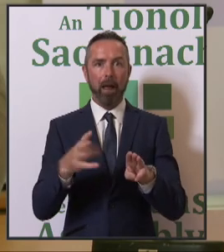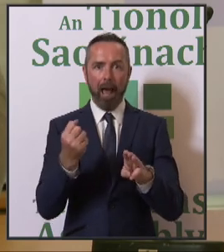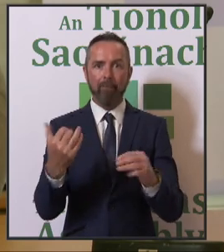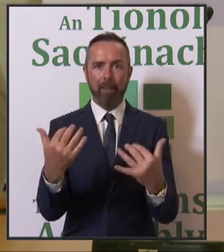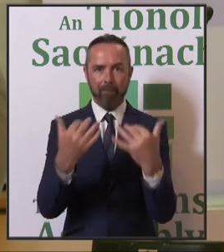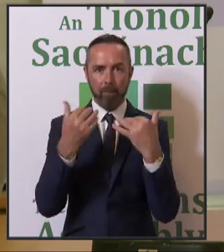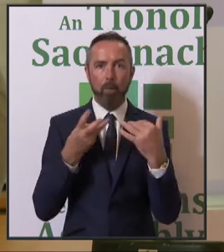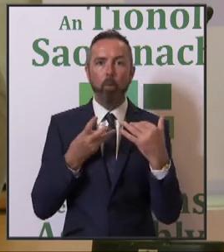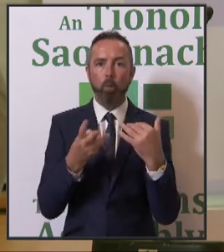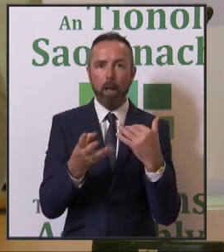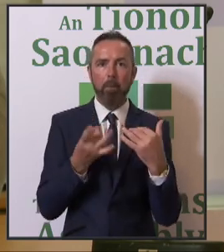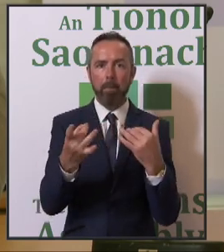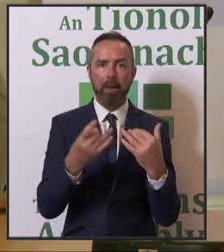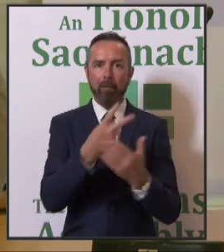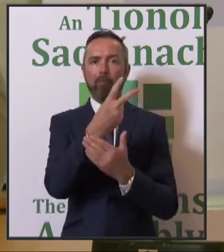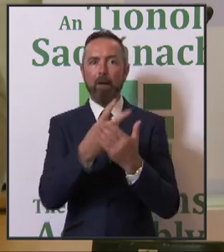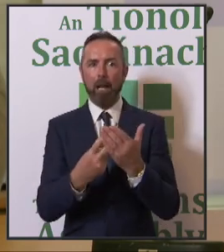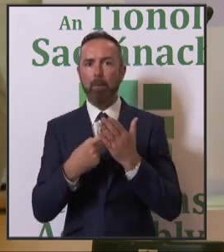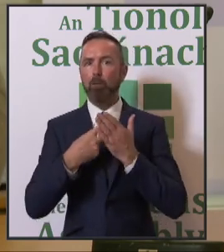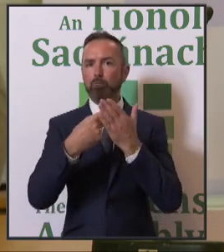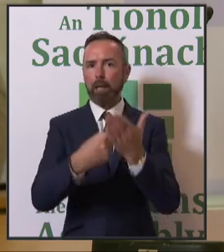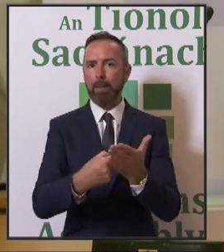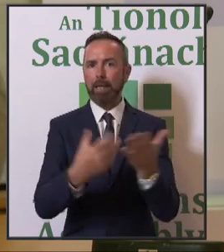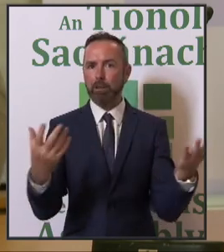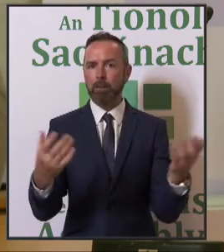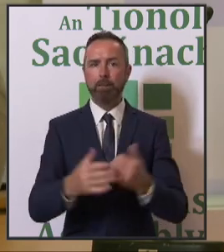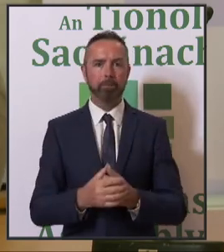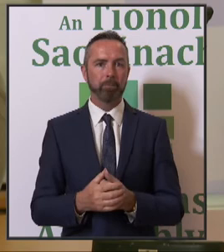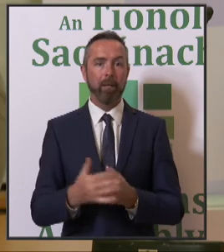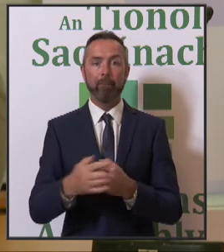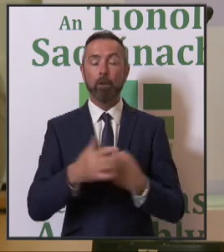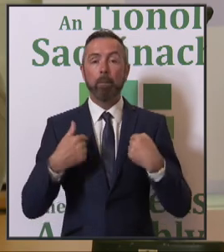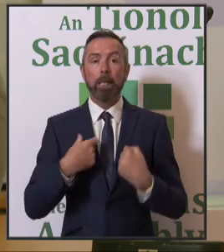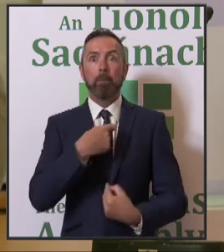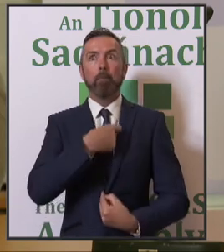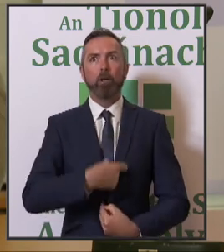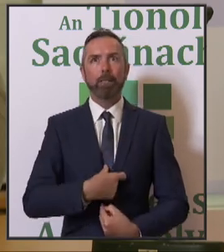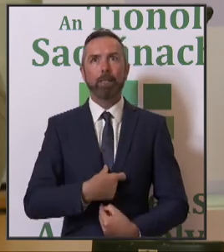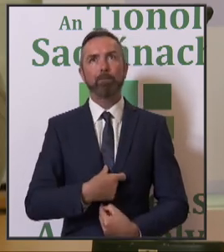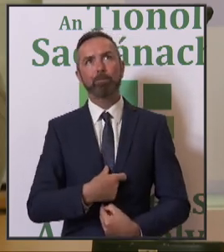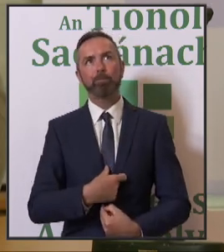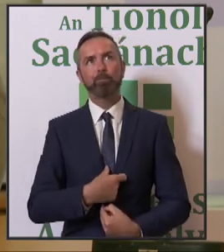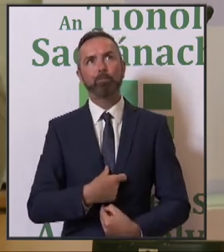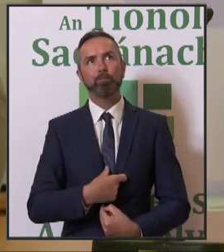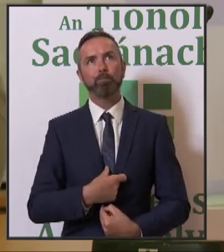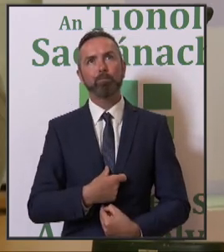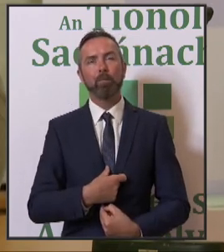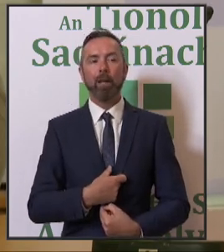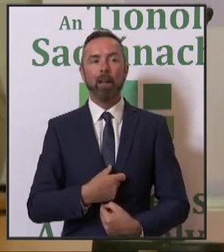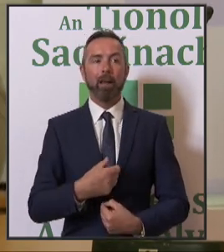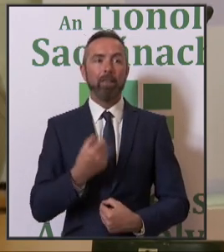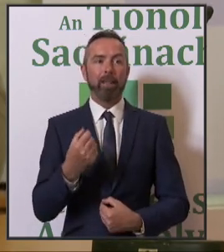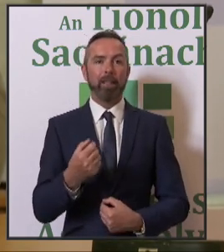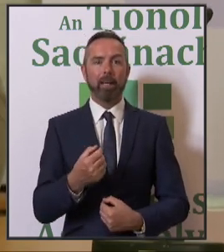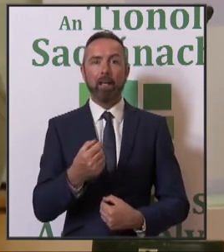valuable recommendations and the right policy decisions will be made. For me personally, I suppose the two weekends